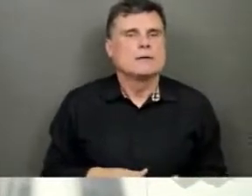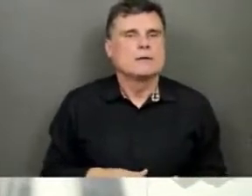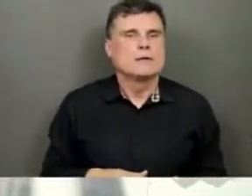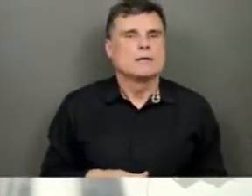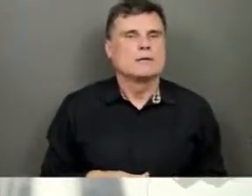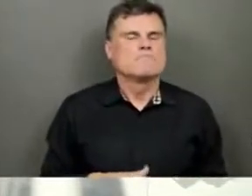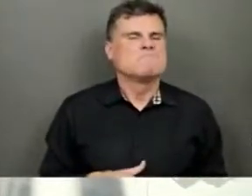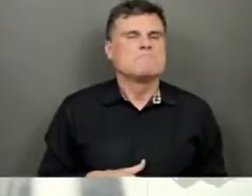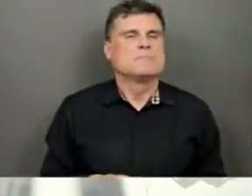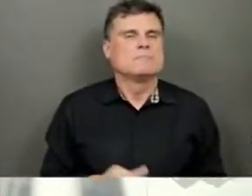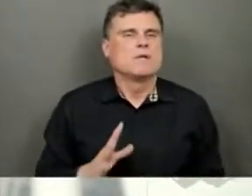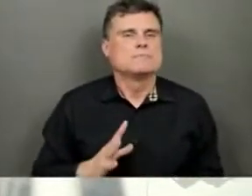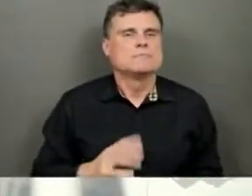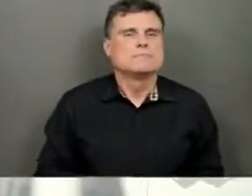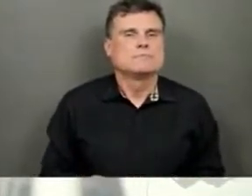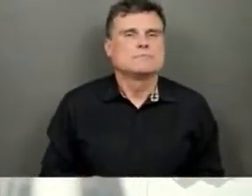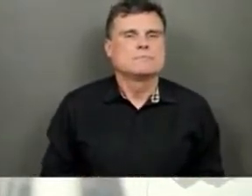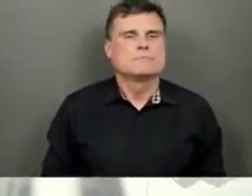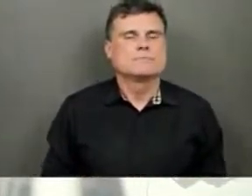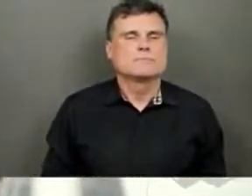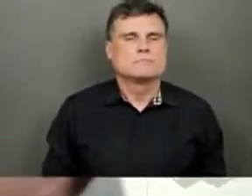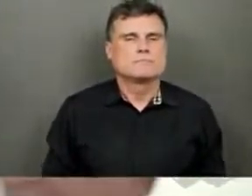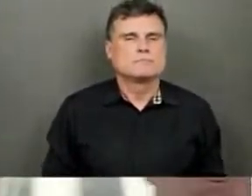Oh, hi. My question is for Dr.